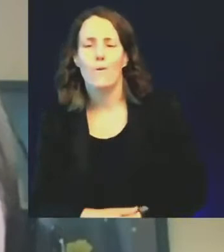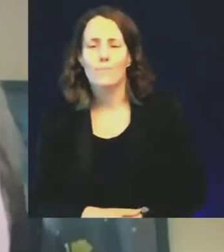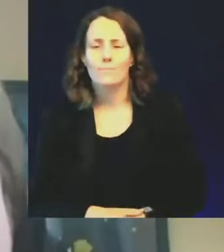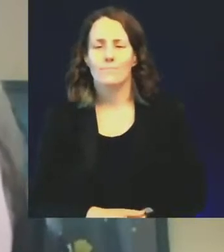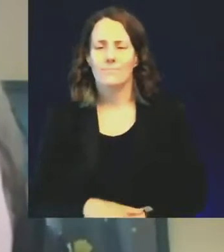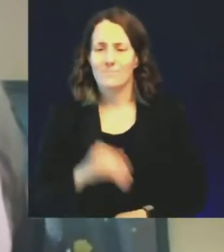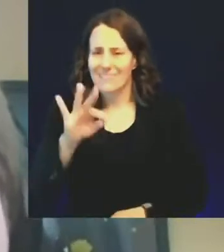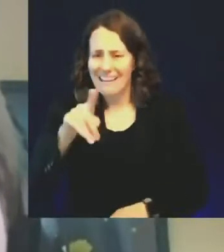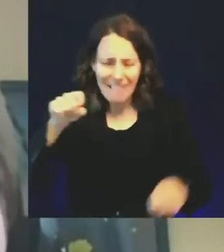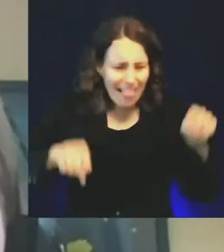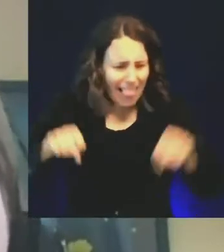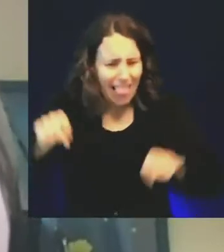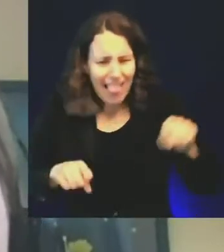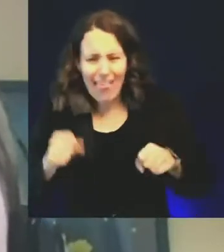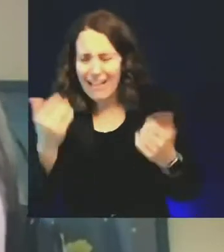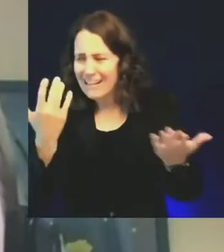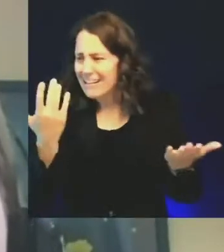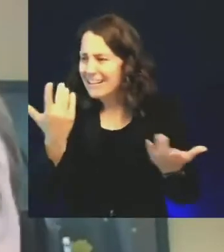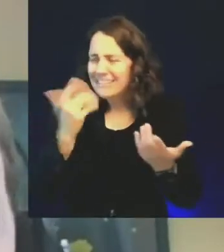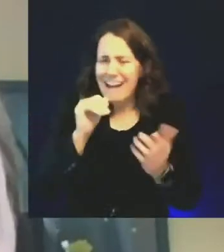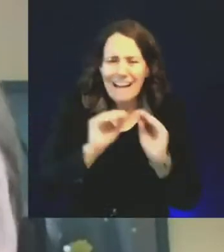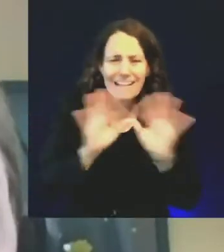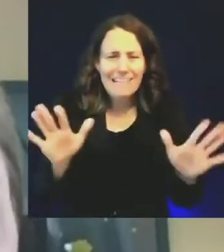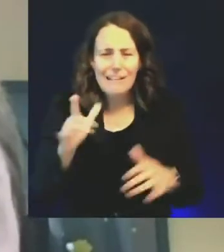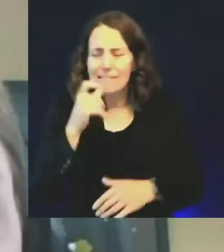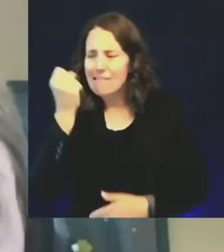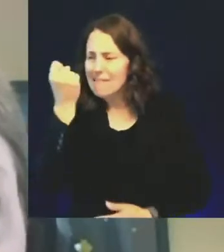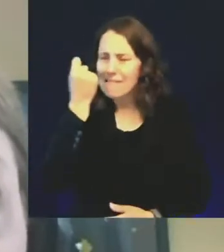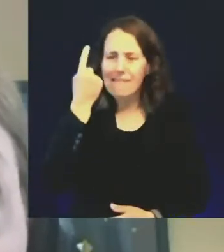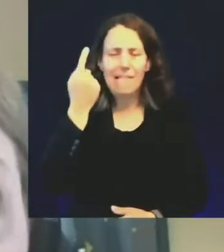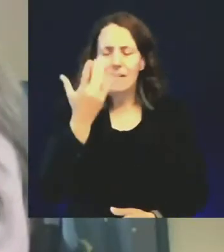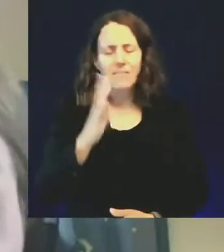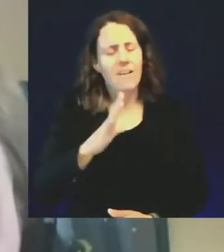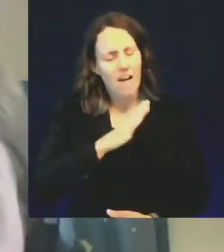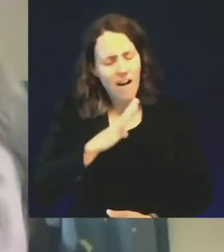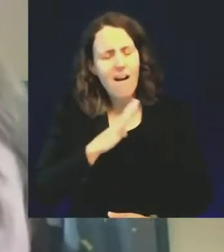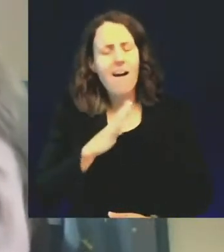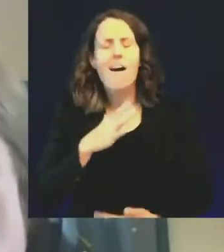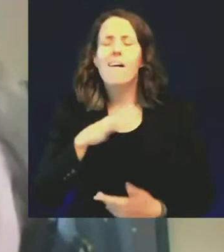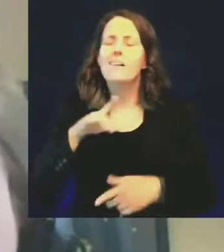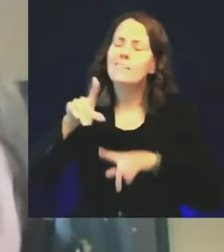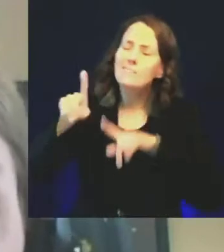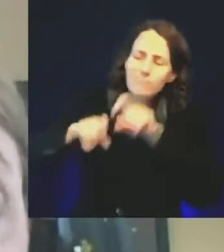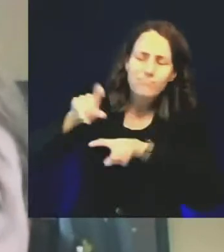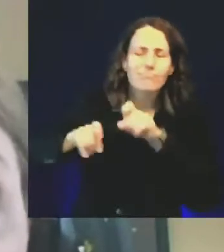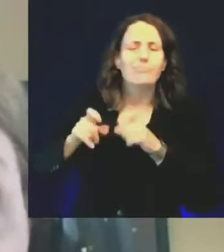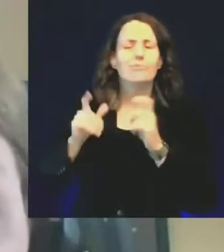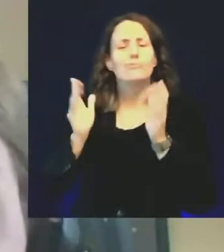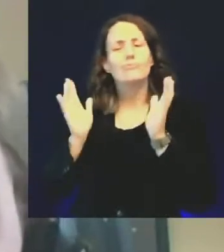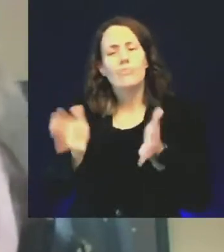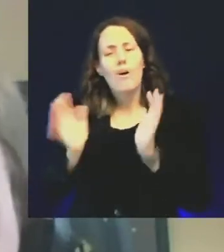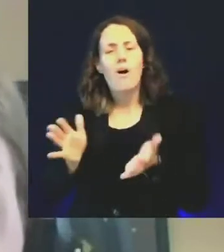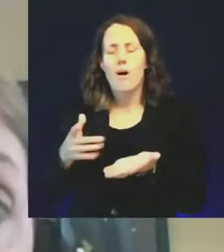That is okay. But don't sit at home with those fears. Call us. We have